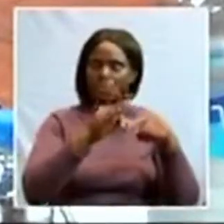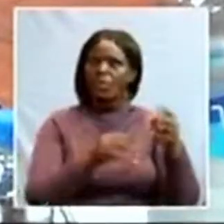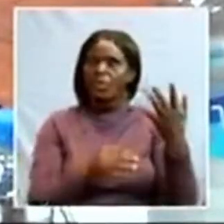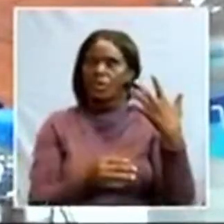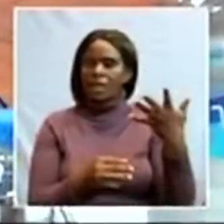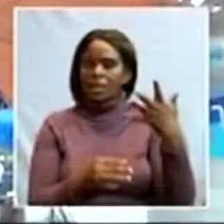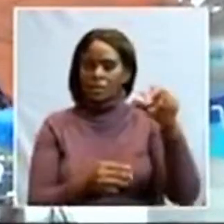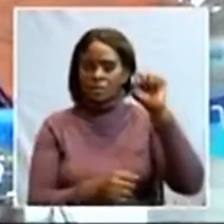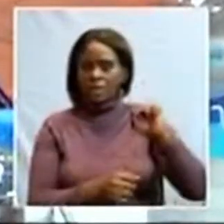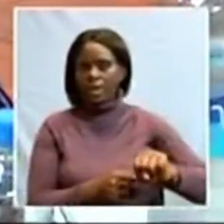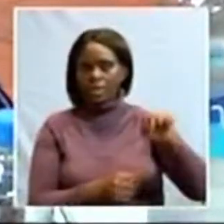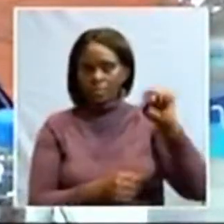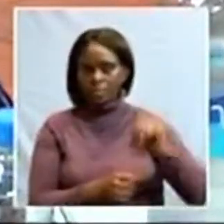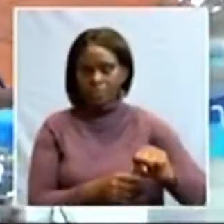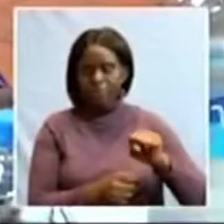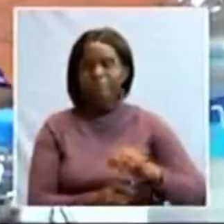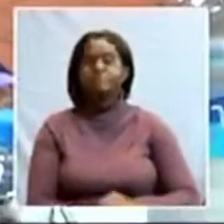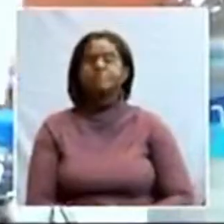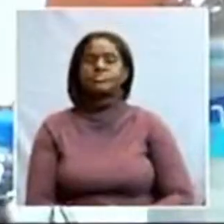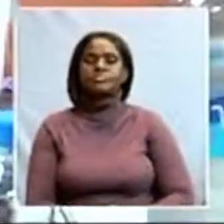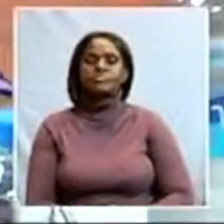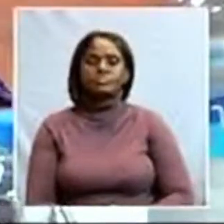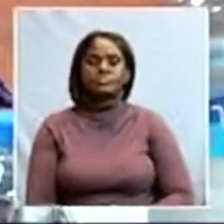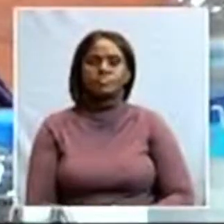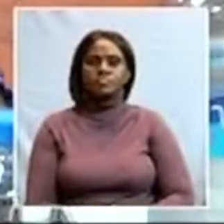hand pumps.